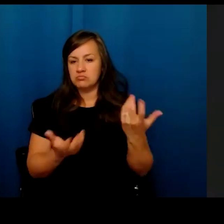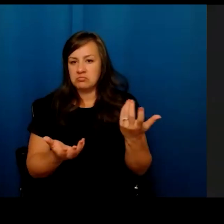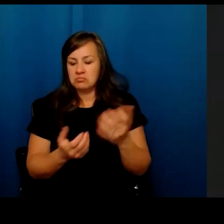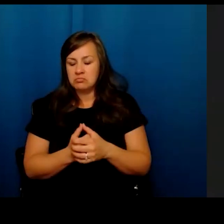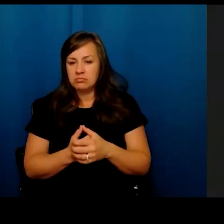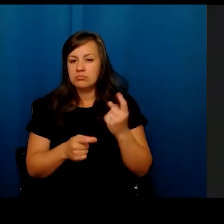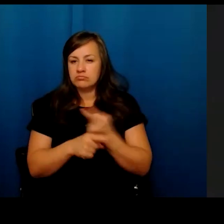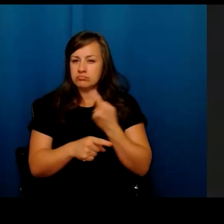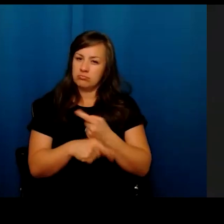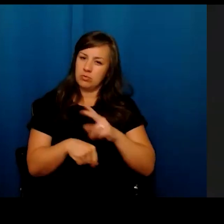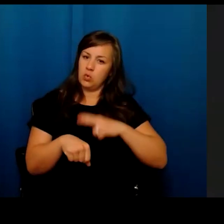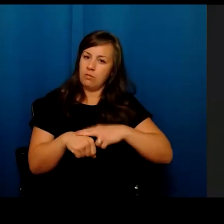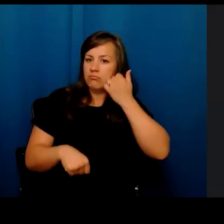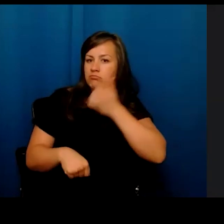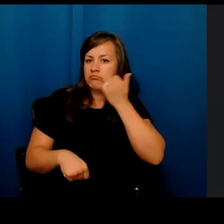thing.